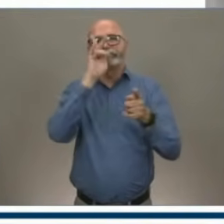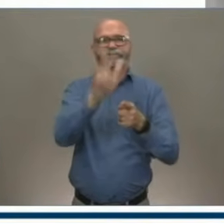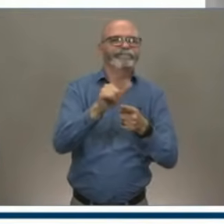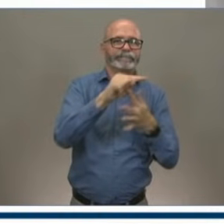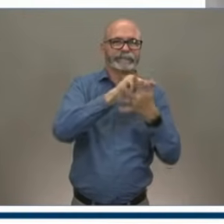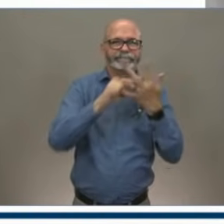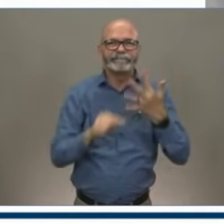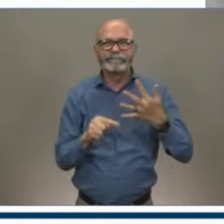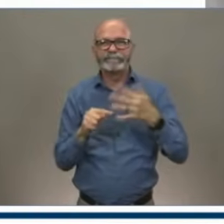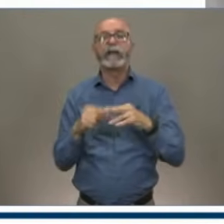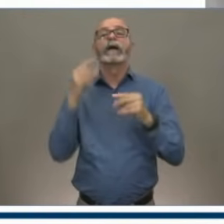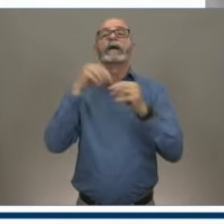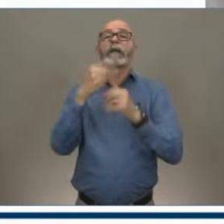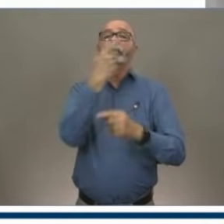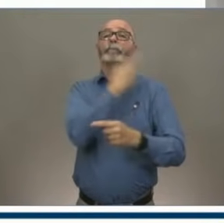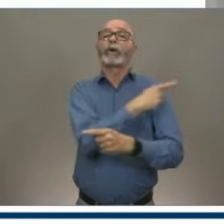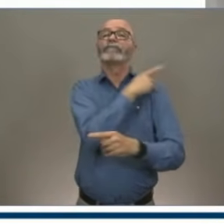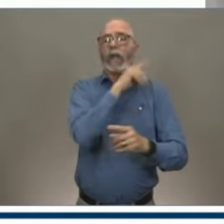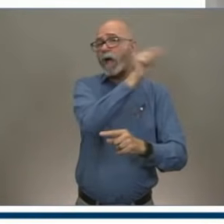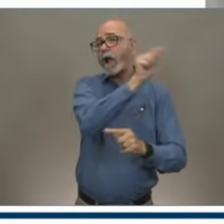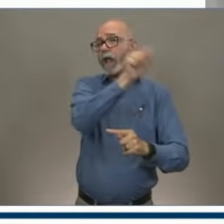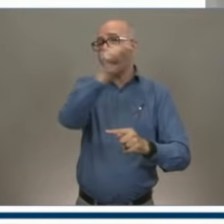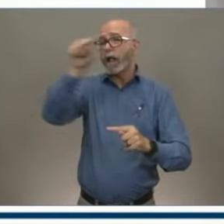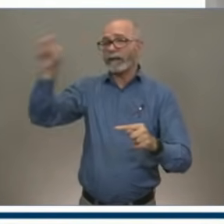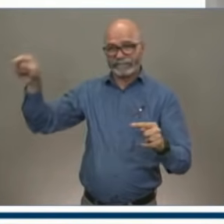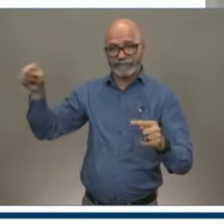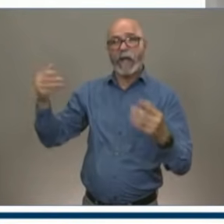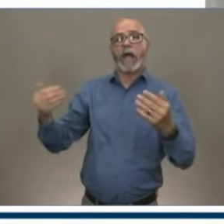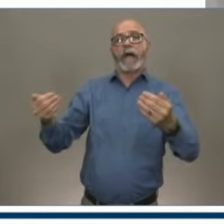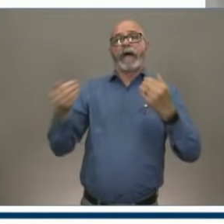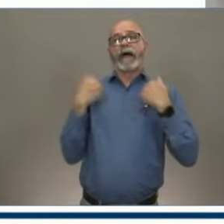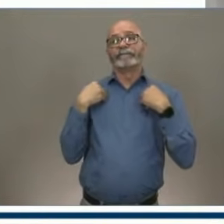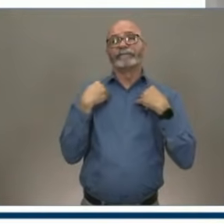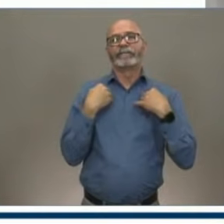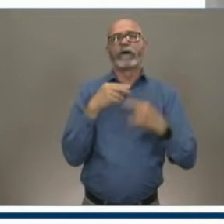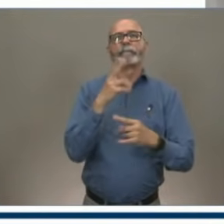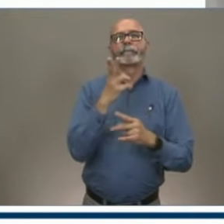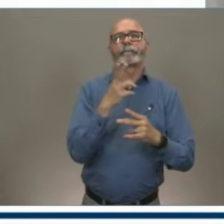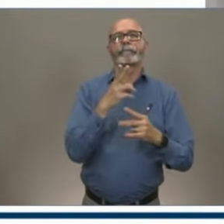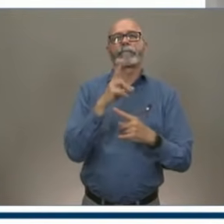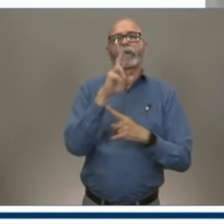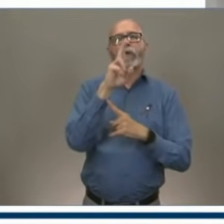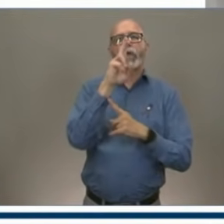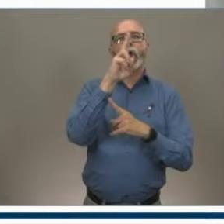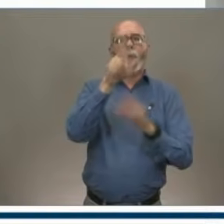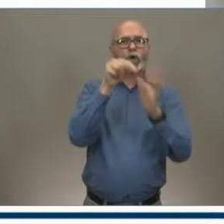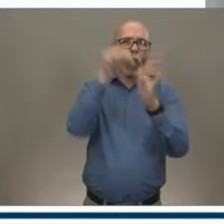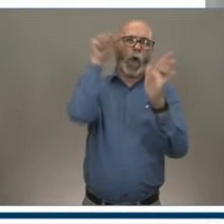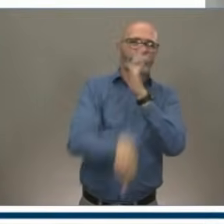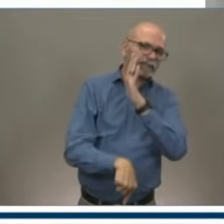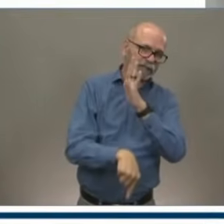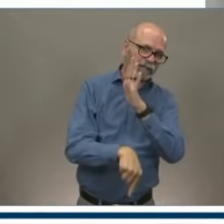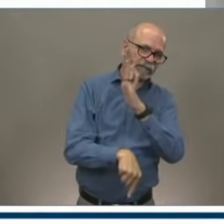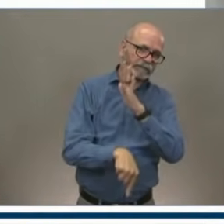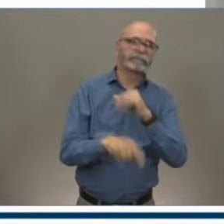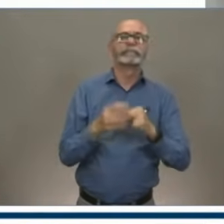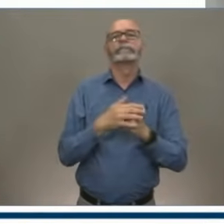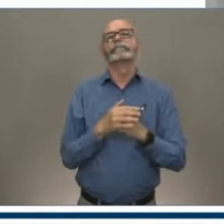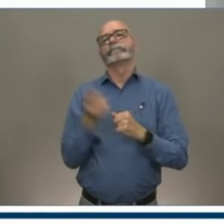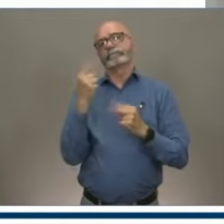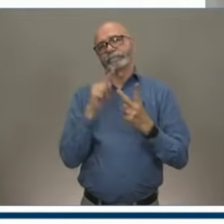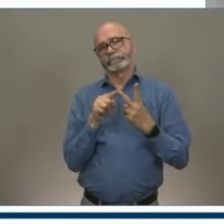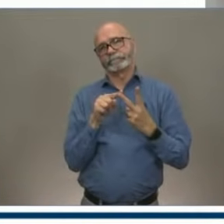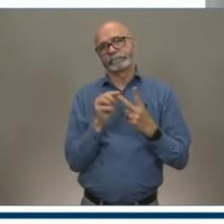the Atlantic Domestic Homicide Review Network to help prevent domestic homicides. It's the first regional network